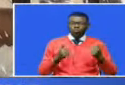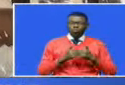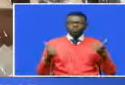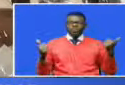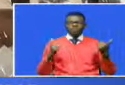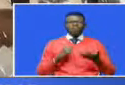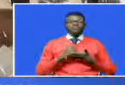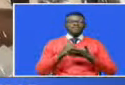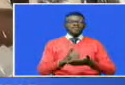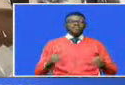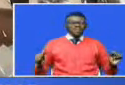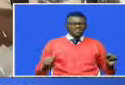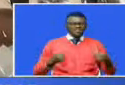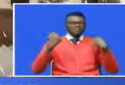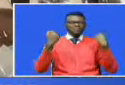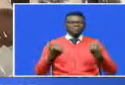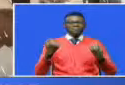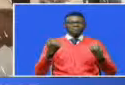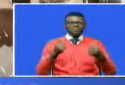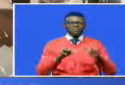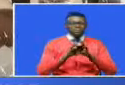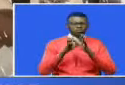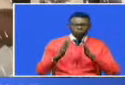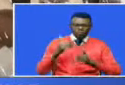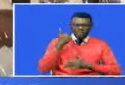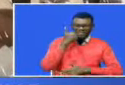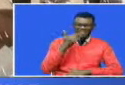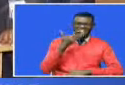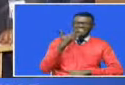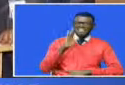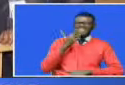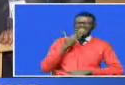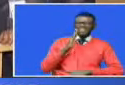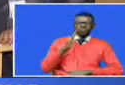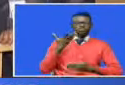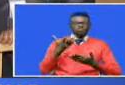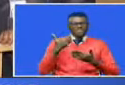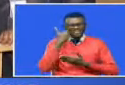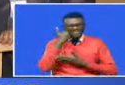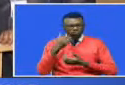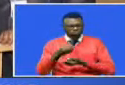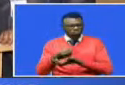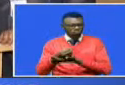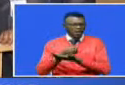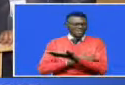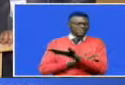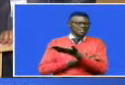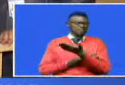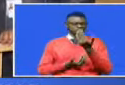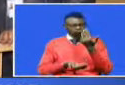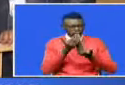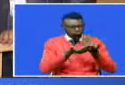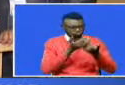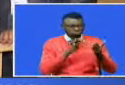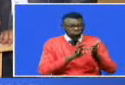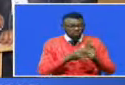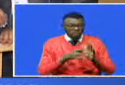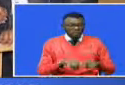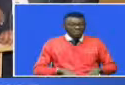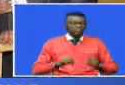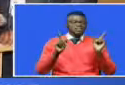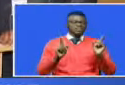and comfort. Say, for example, a diabetic, even maybe somebody on chemotherapy. So you are likely to expose them